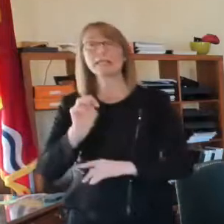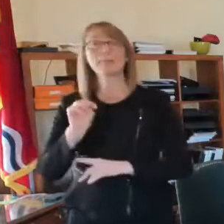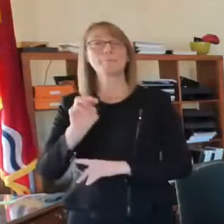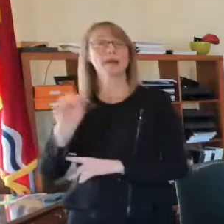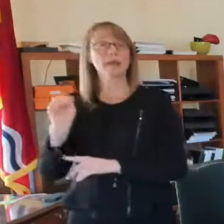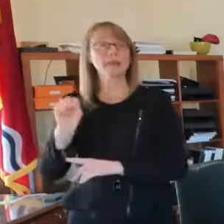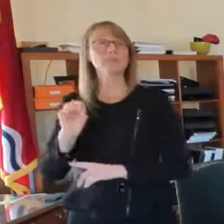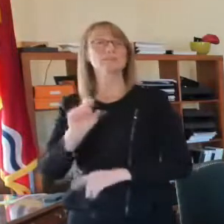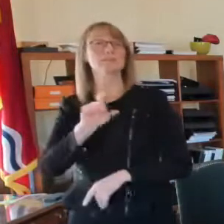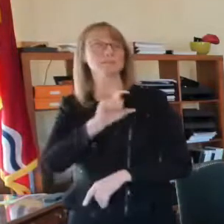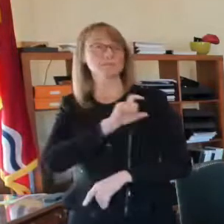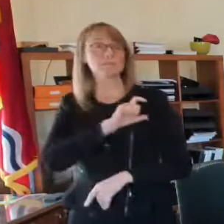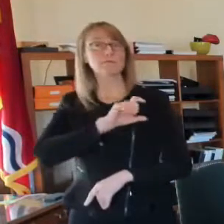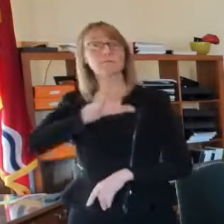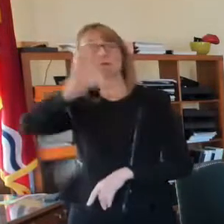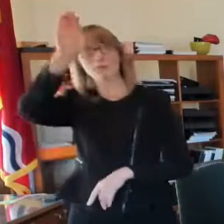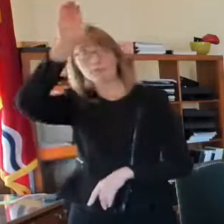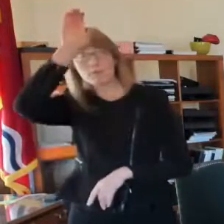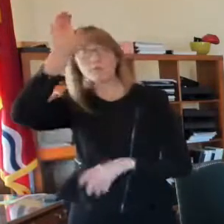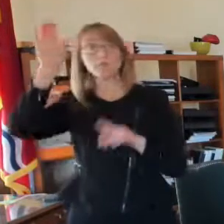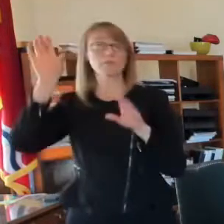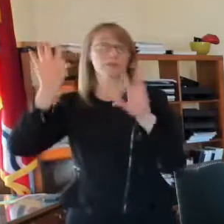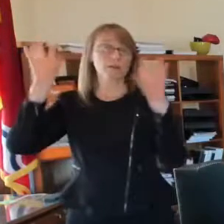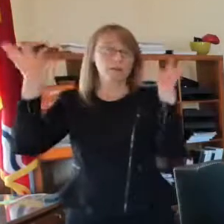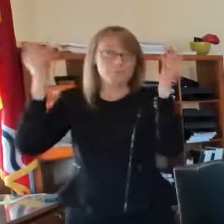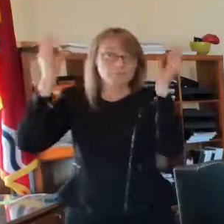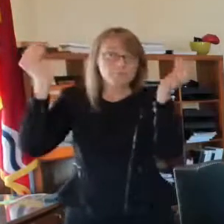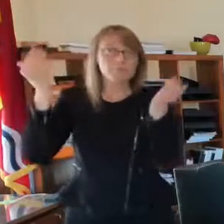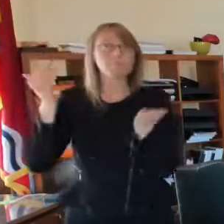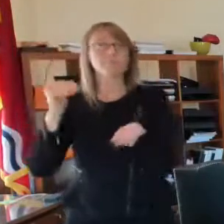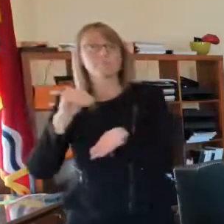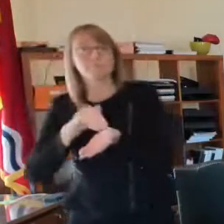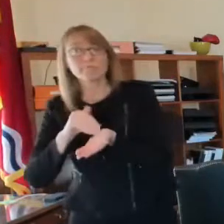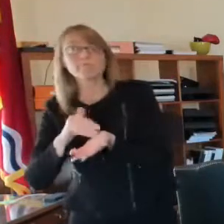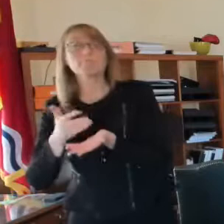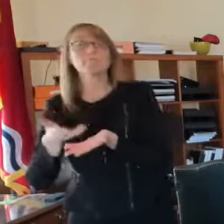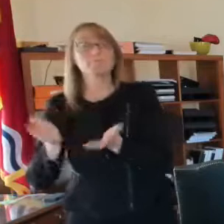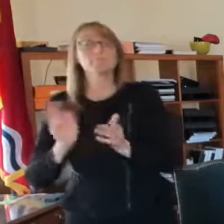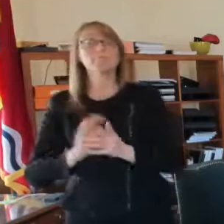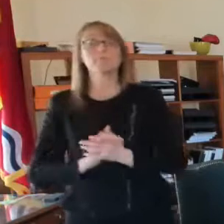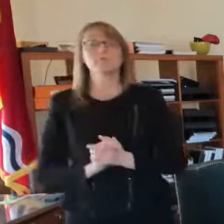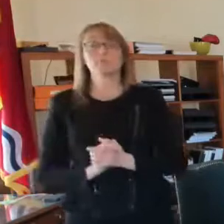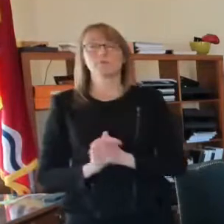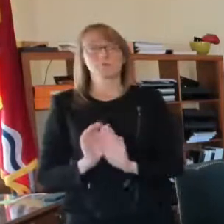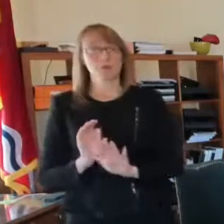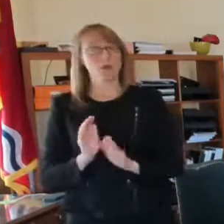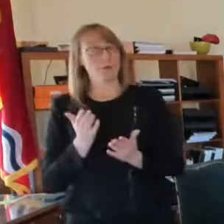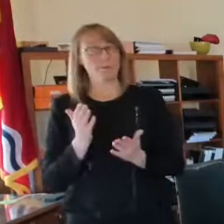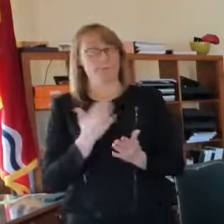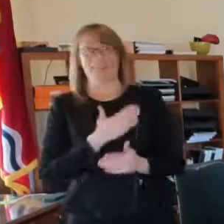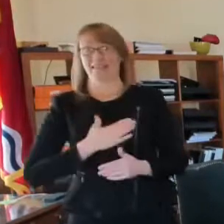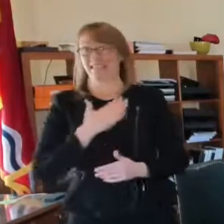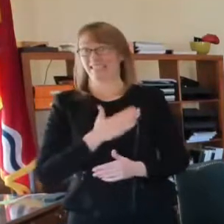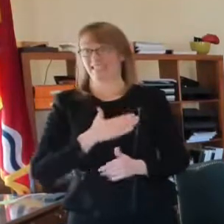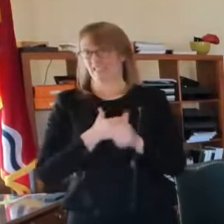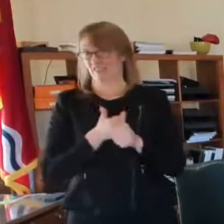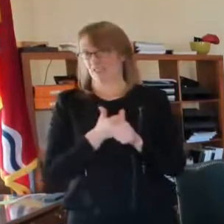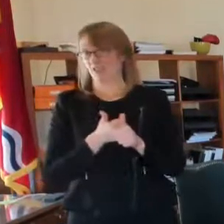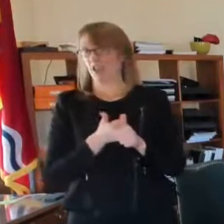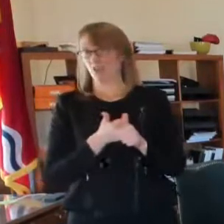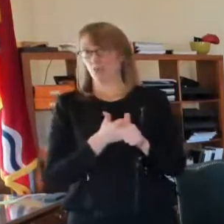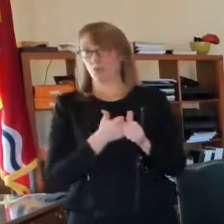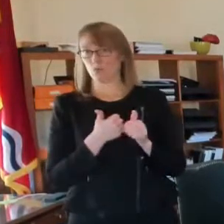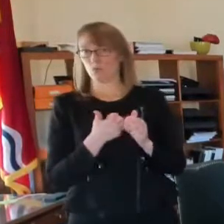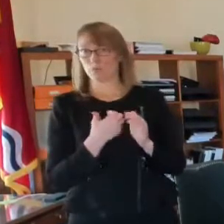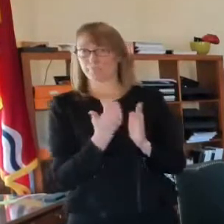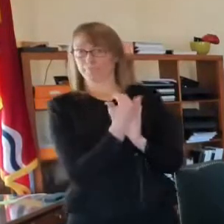but please don't let your guard down. I mean, these numbers are terrible. The hospitals are more or less full,